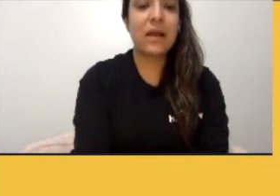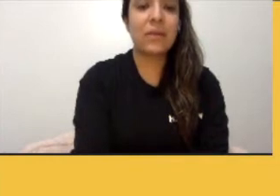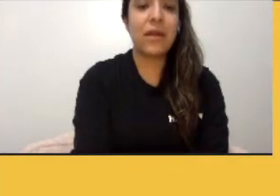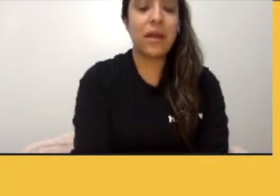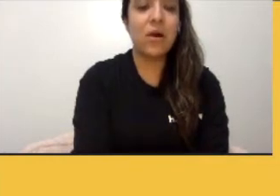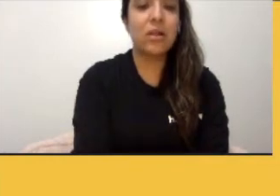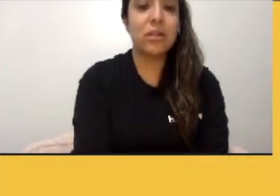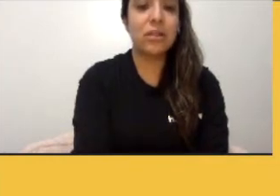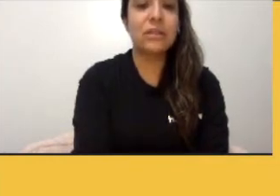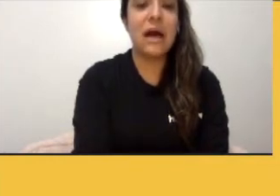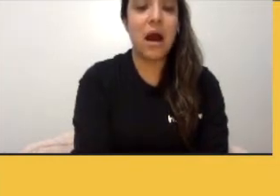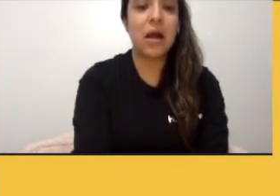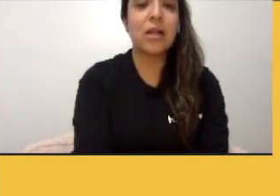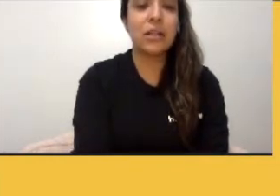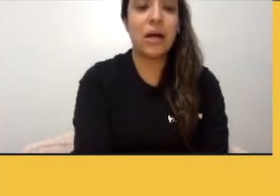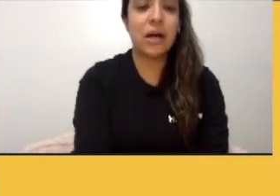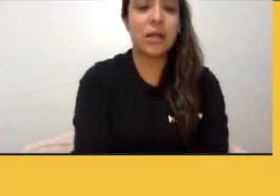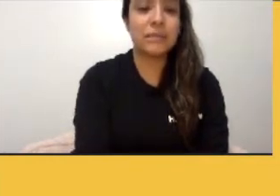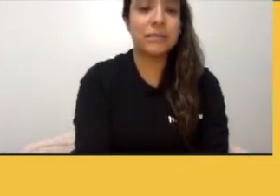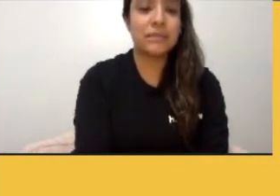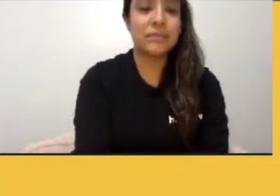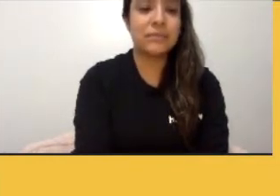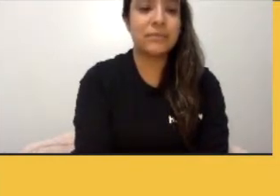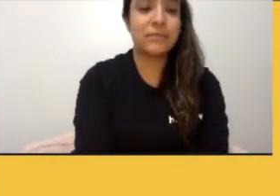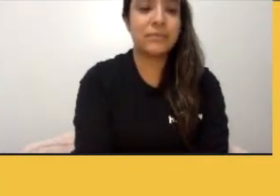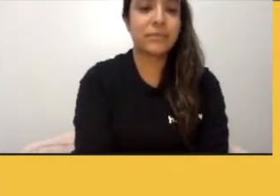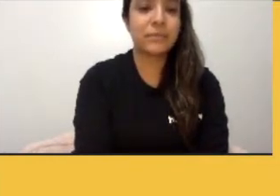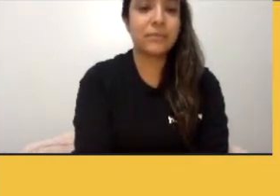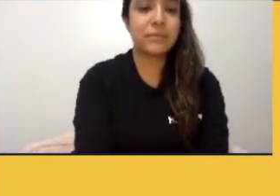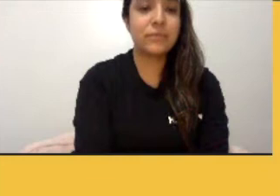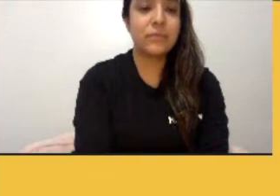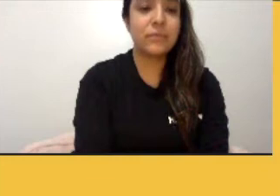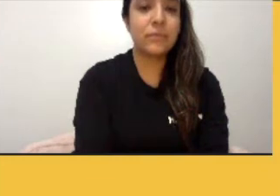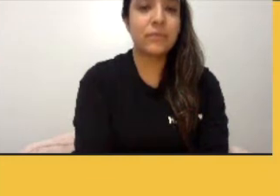Tap it out. Get ready. Go. Ooh. Ung, long.